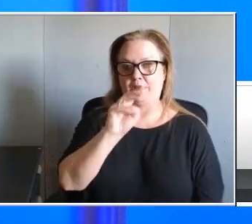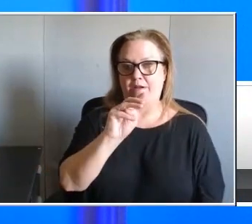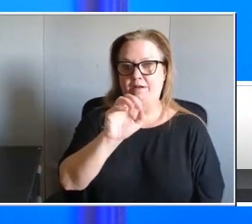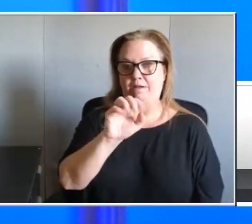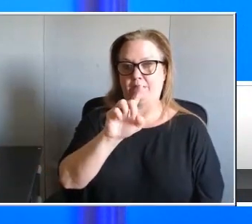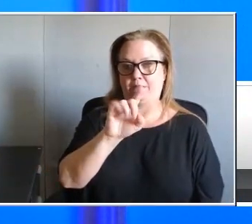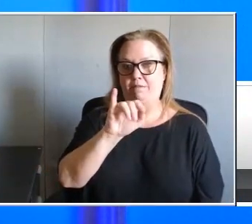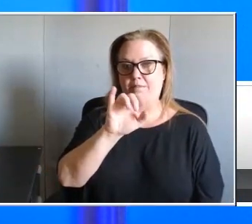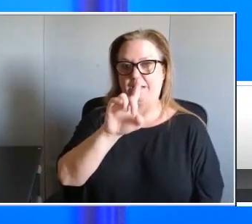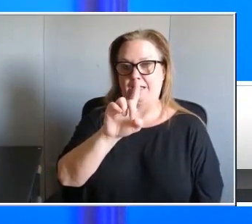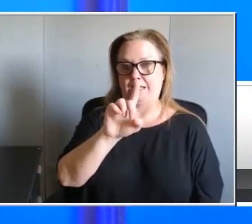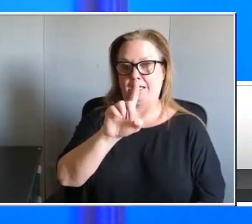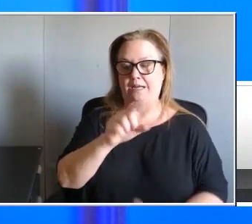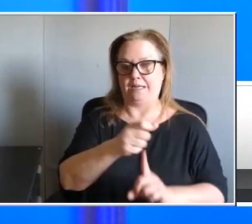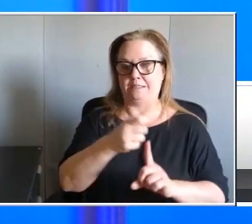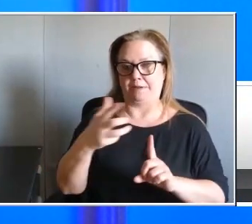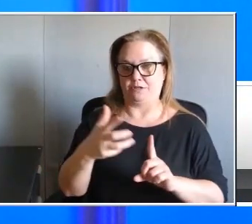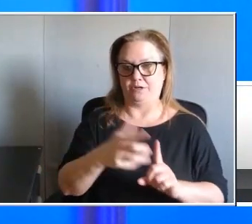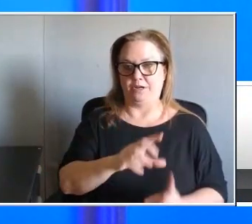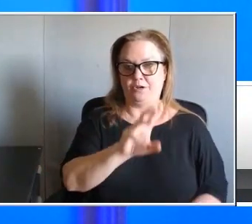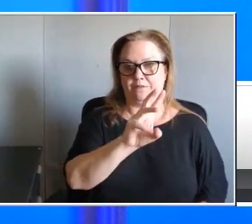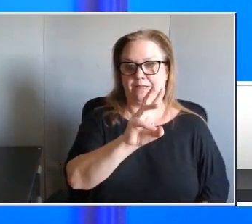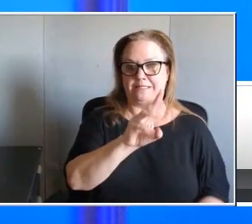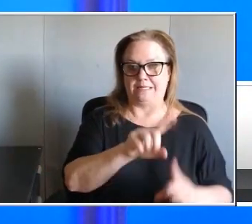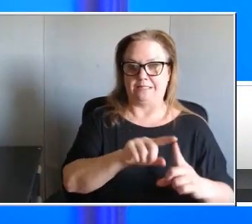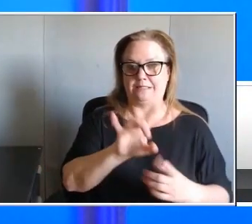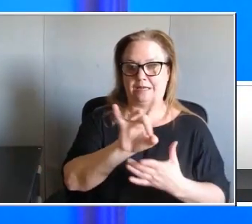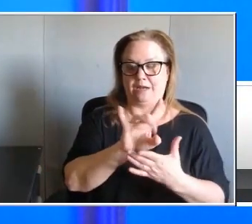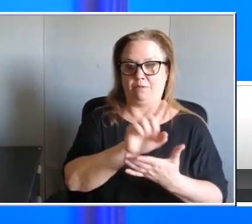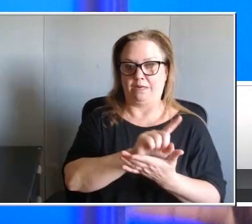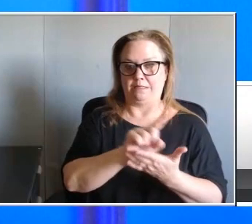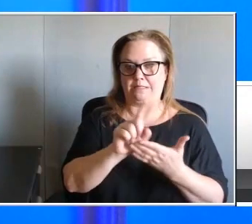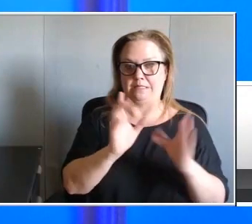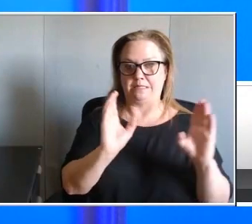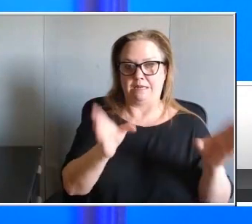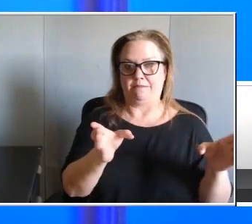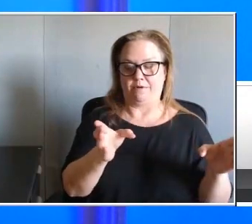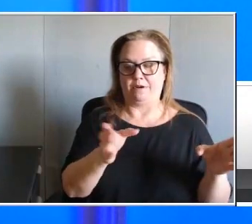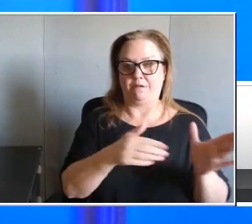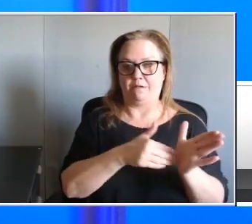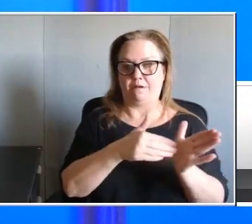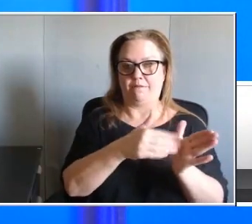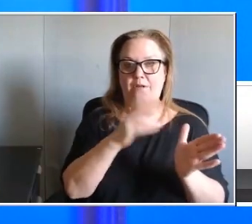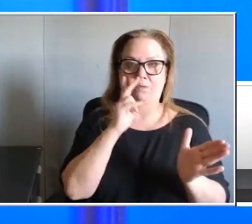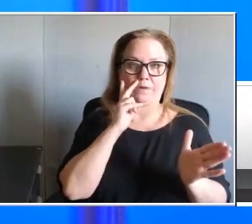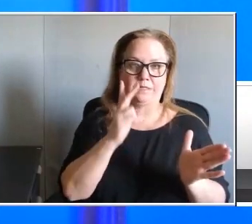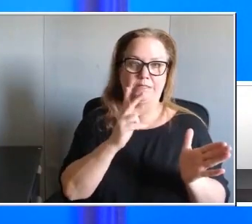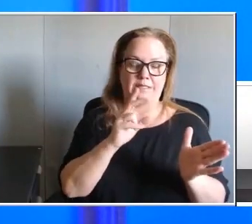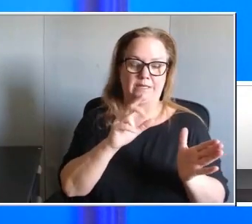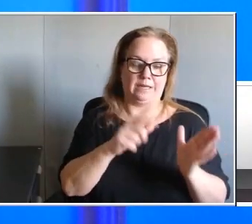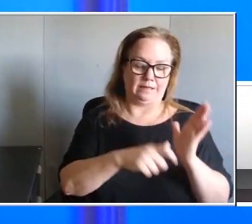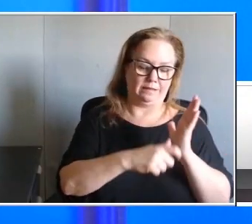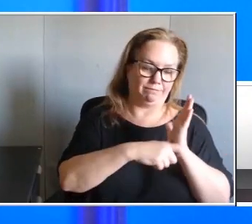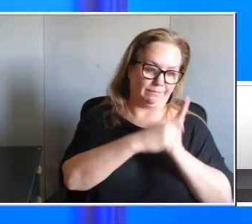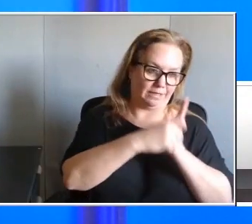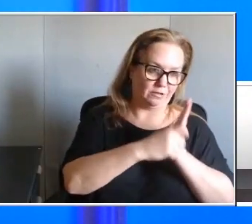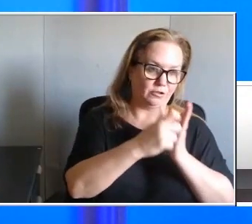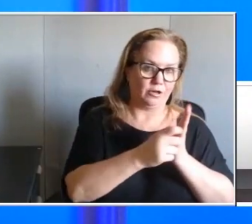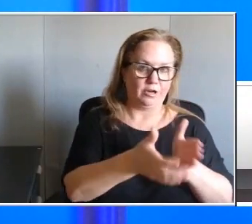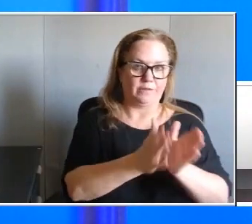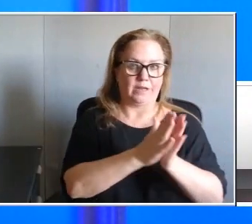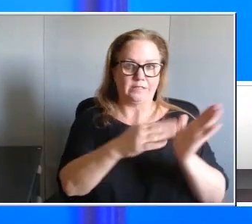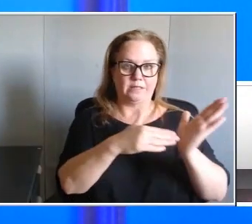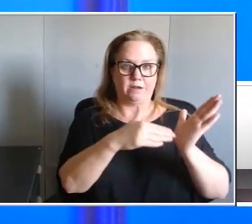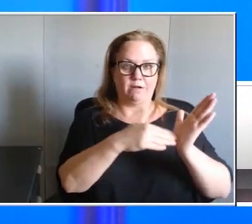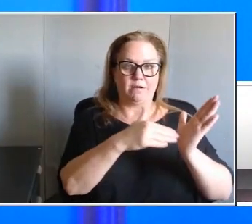your last appointment is between that 6 to 8 week period. And a lot of times what we see in the literature, of course you'll have to ask the physicians,